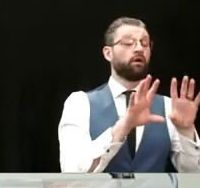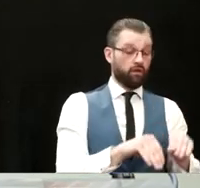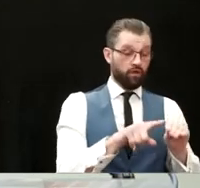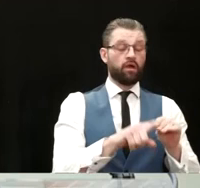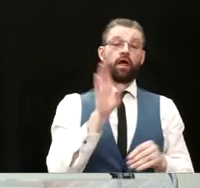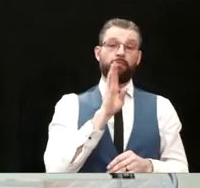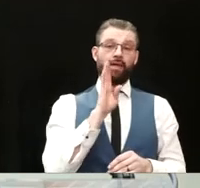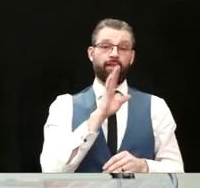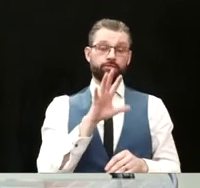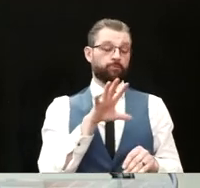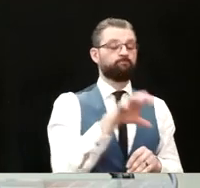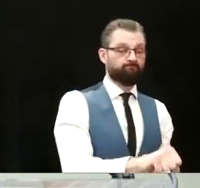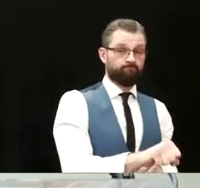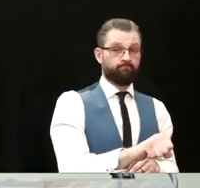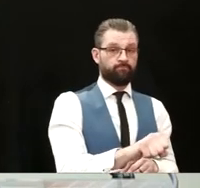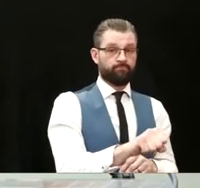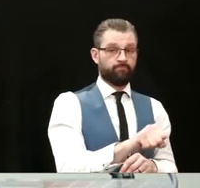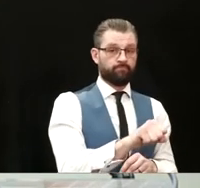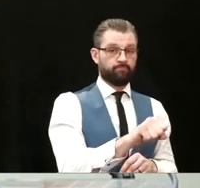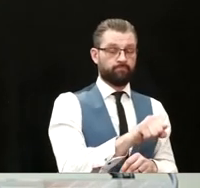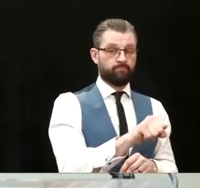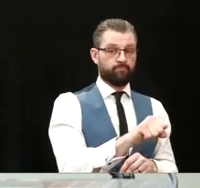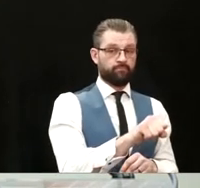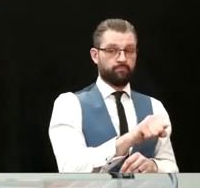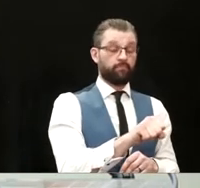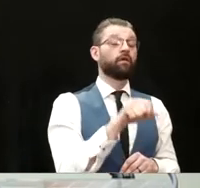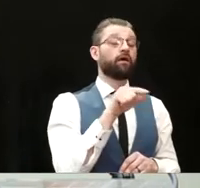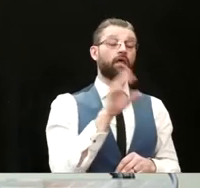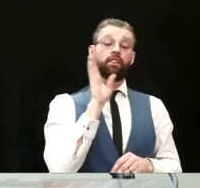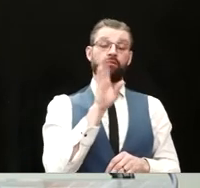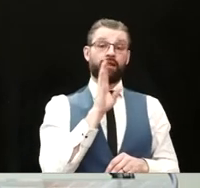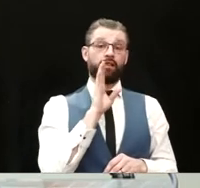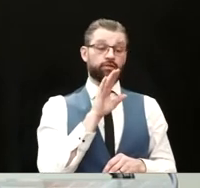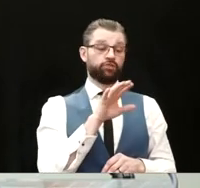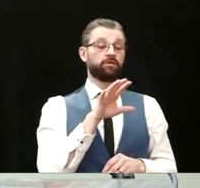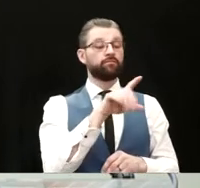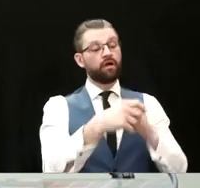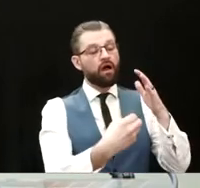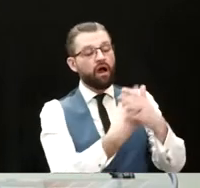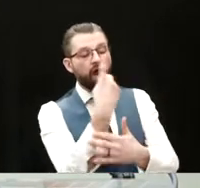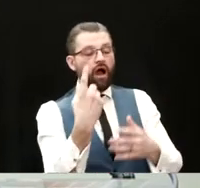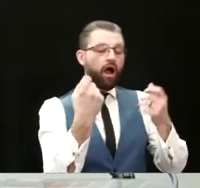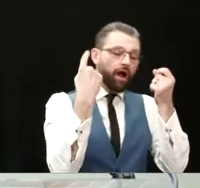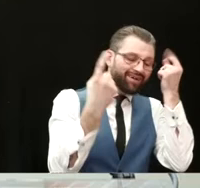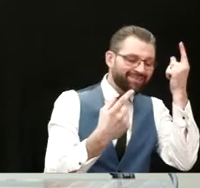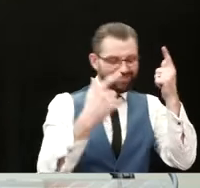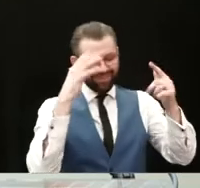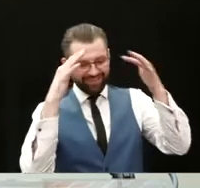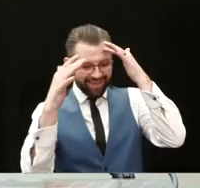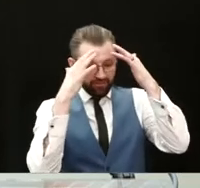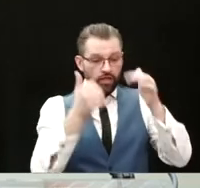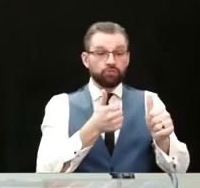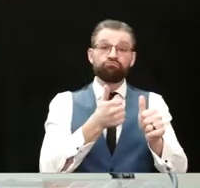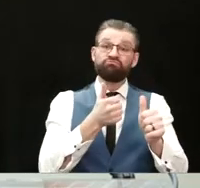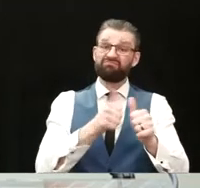control of Rwanda and neighboring Burundi. The Belgians developed ideas and theories that